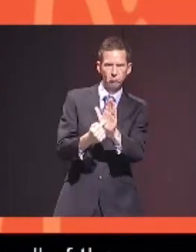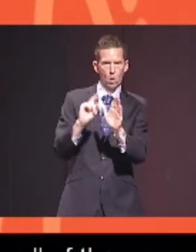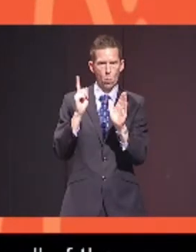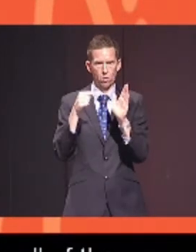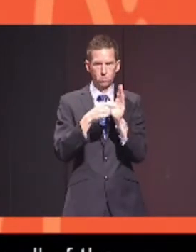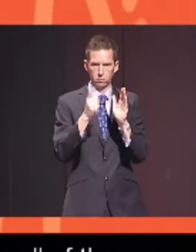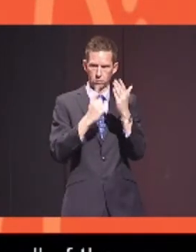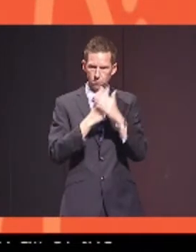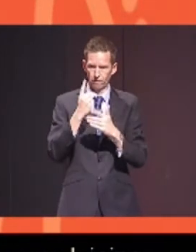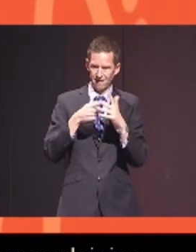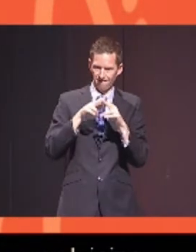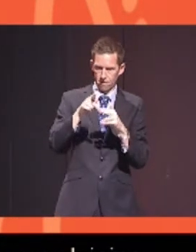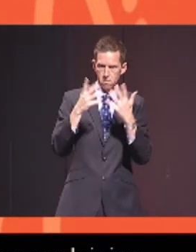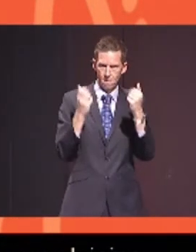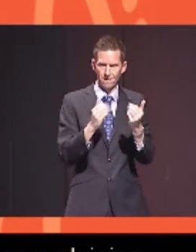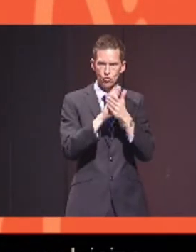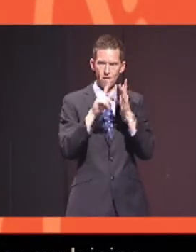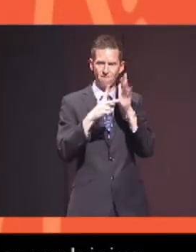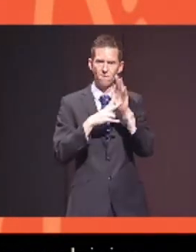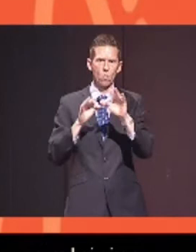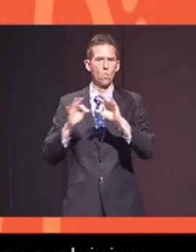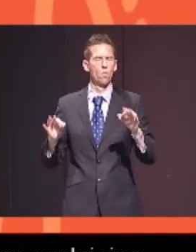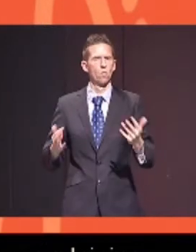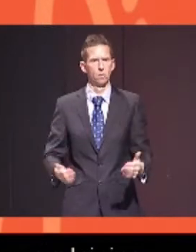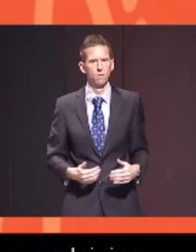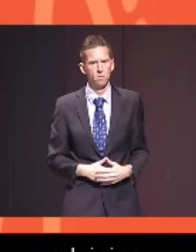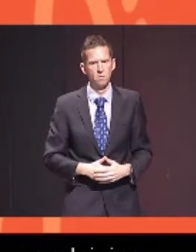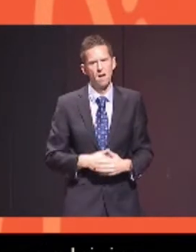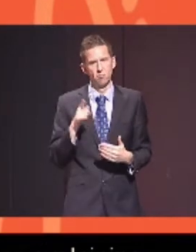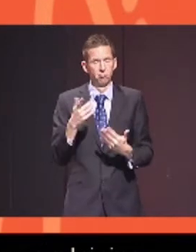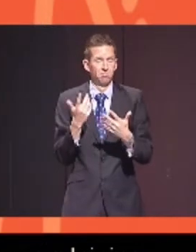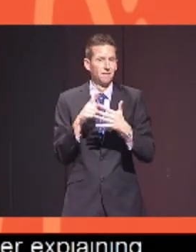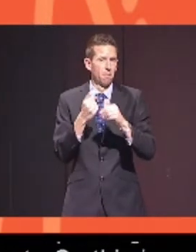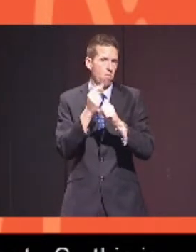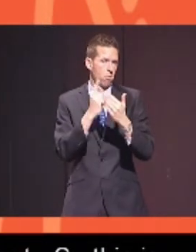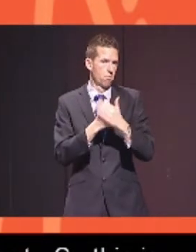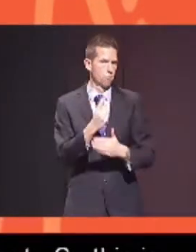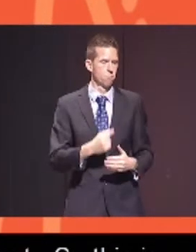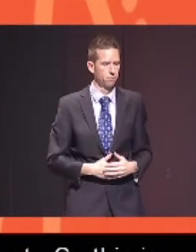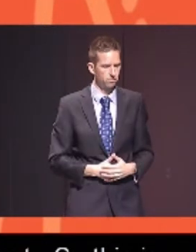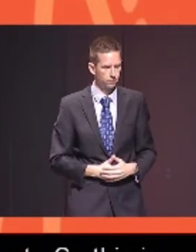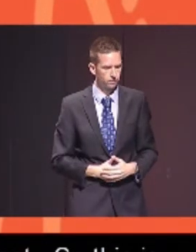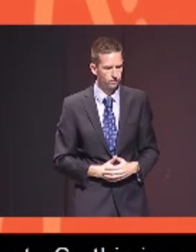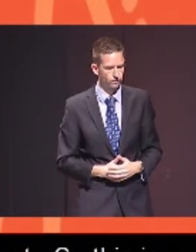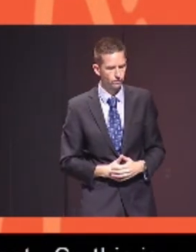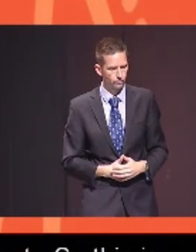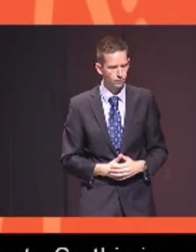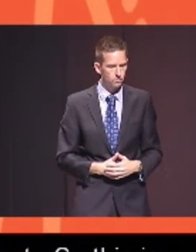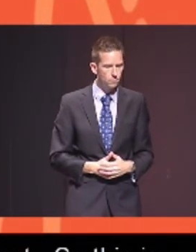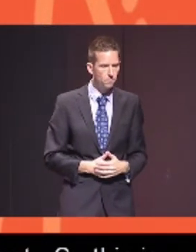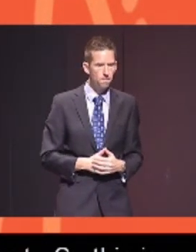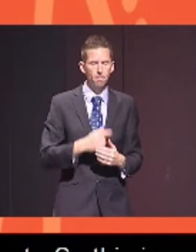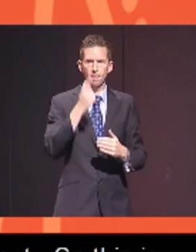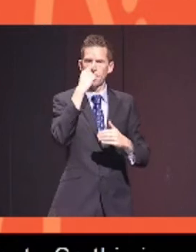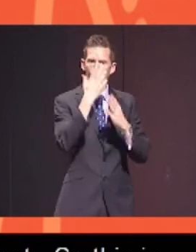what you do if you're positive or not. So this is a typical example, what happens. People with